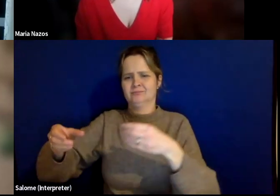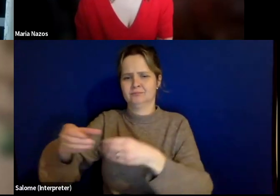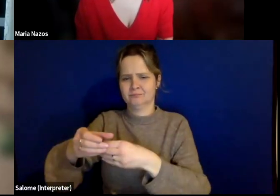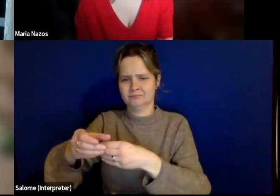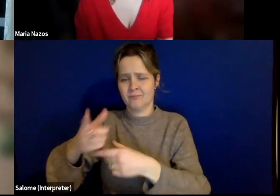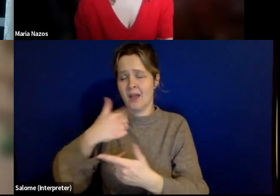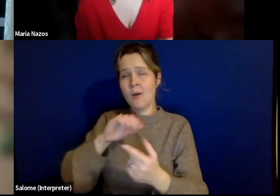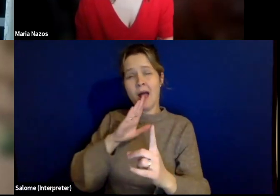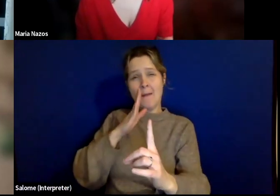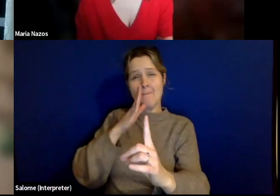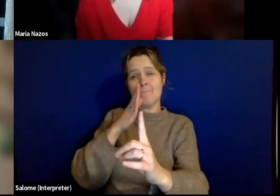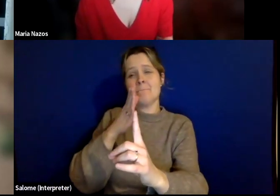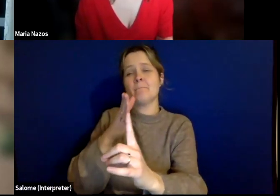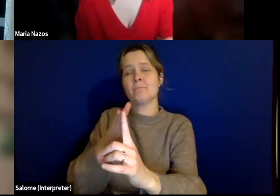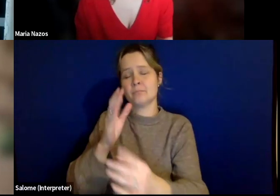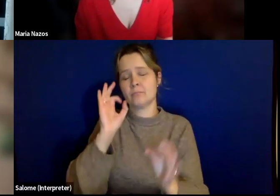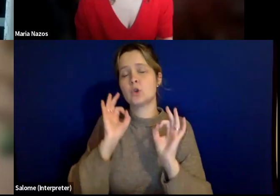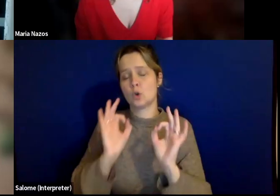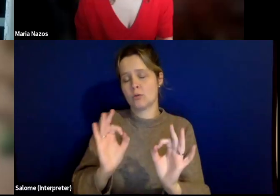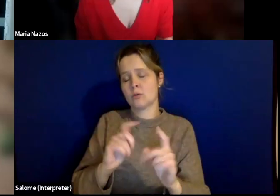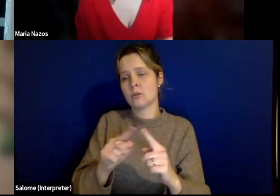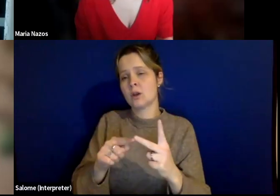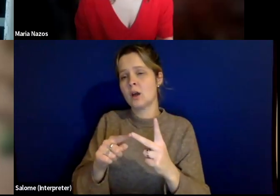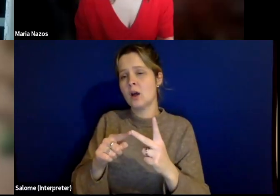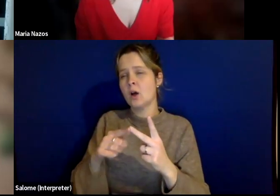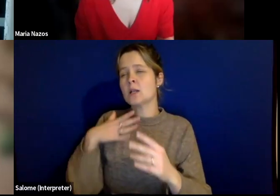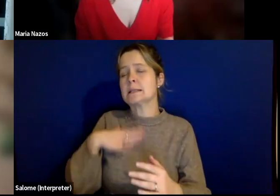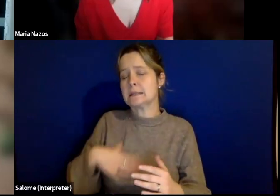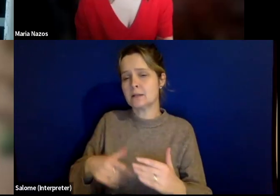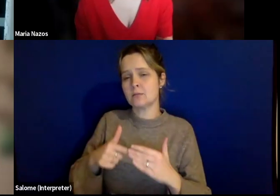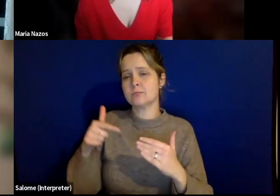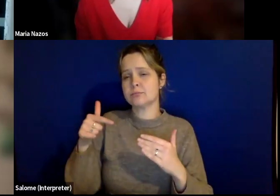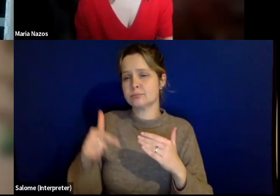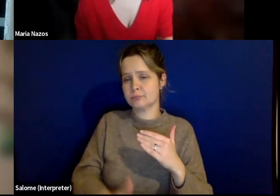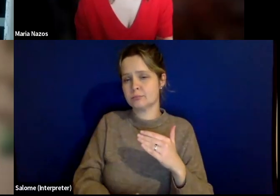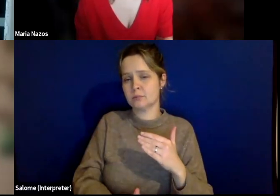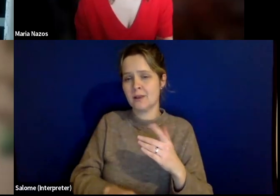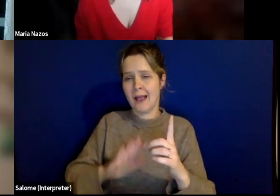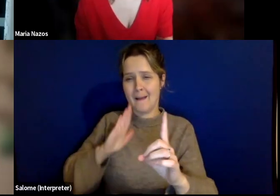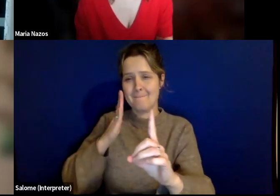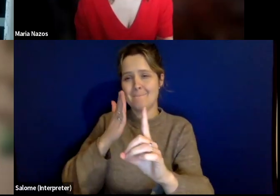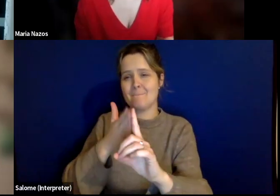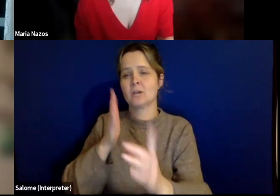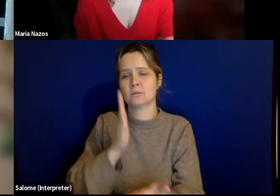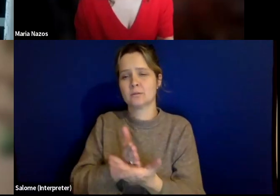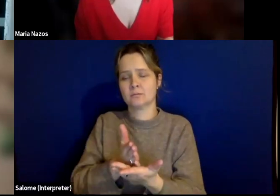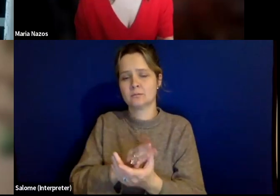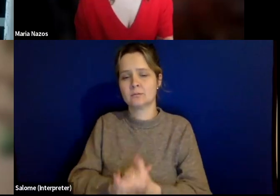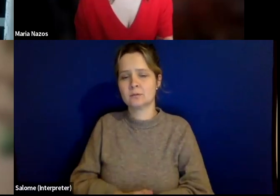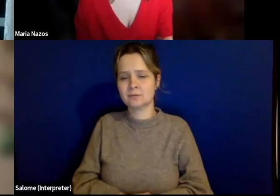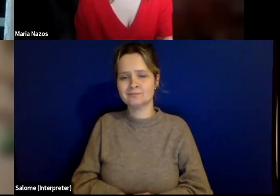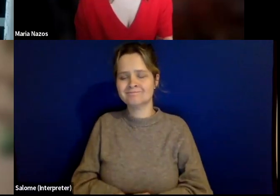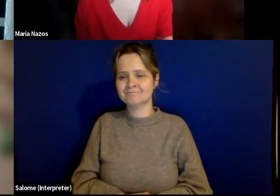pure. The desire ran deep. The intent benevolent. You